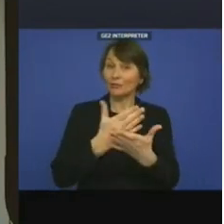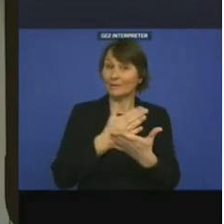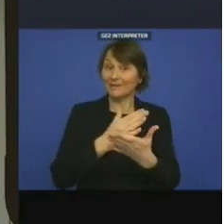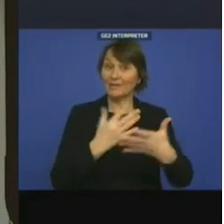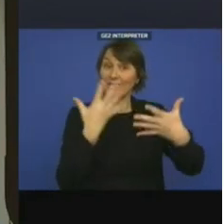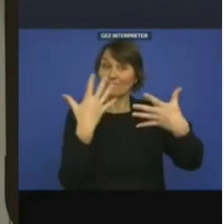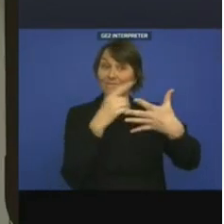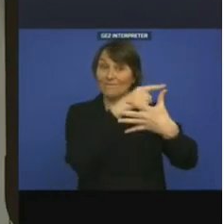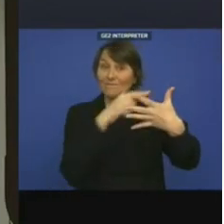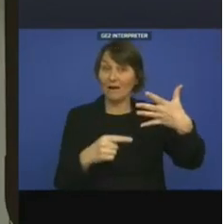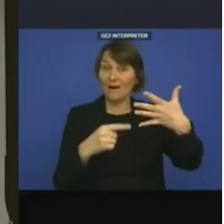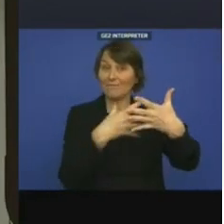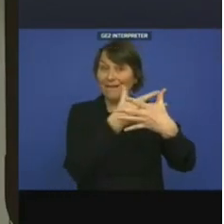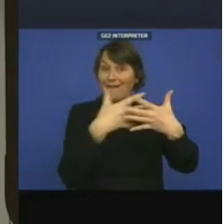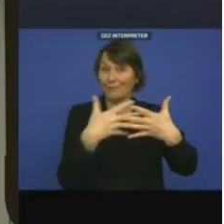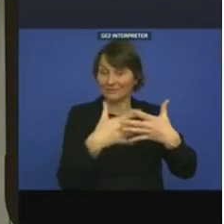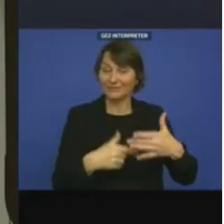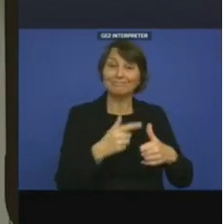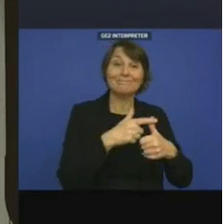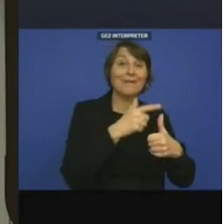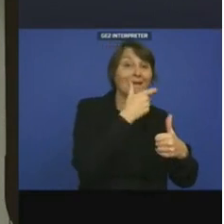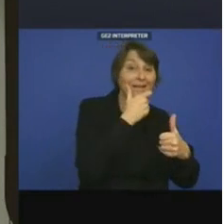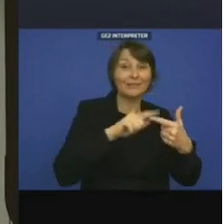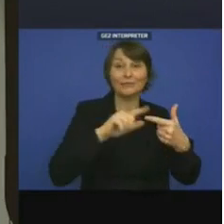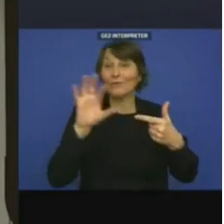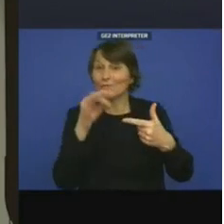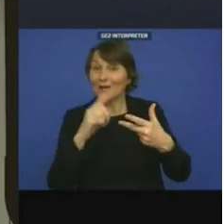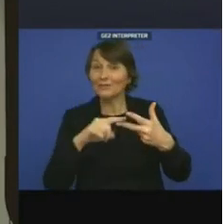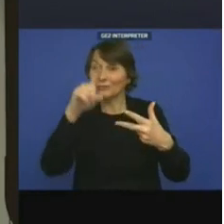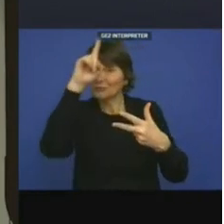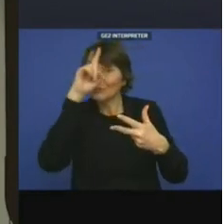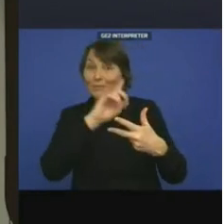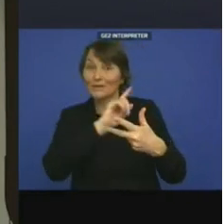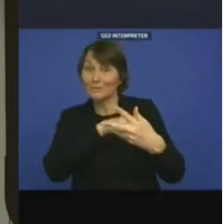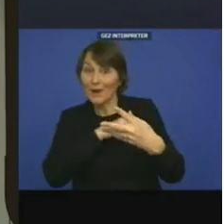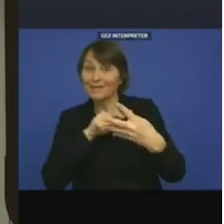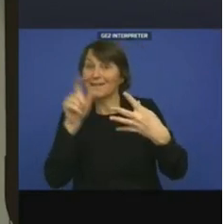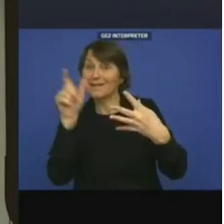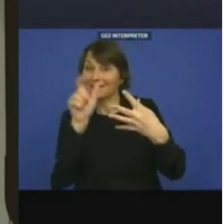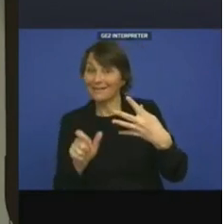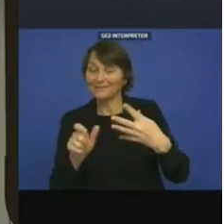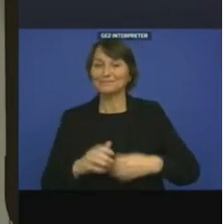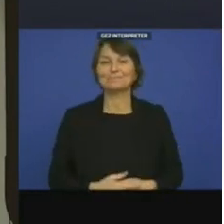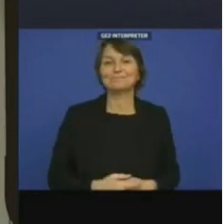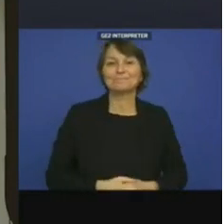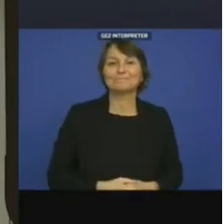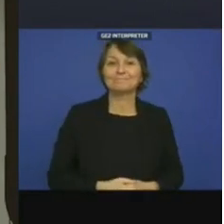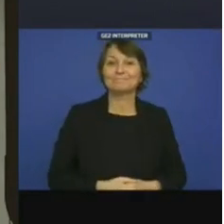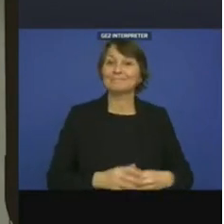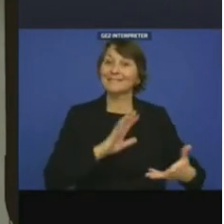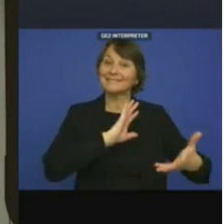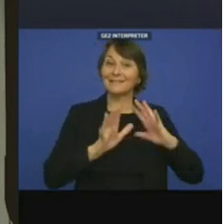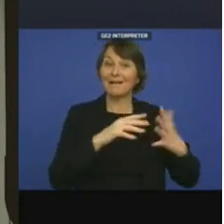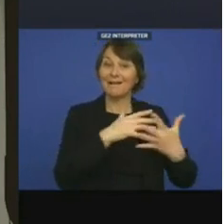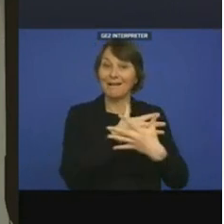languages: English, French, German, Spanish, and Italian. Sign language is